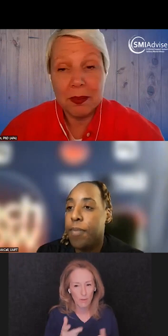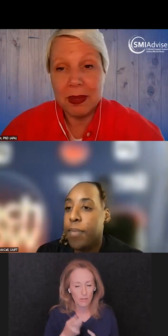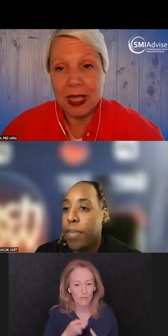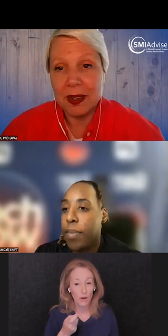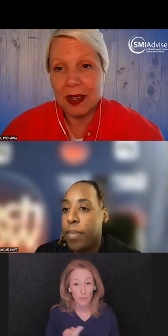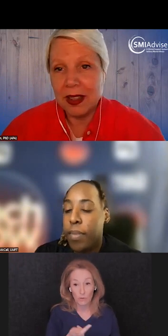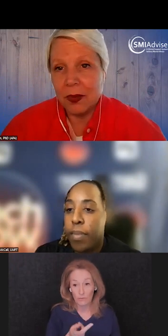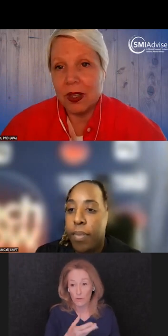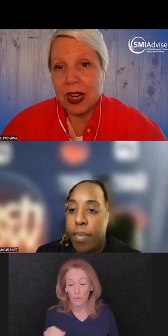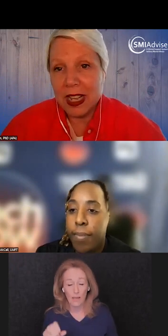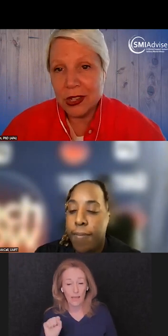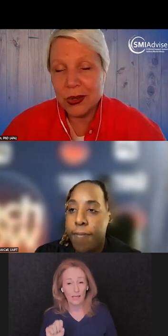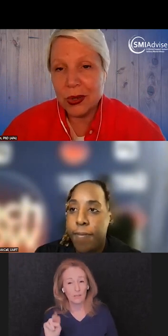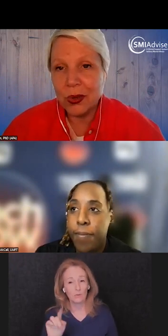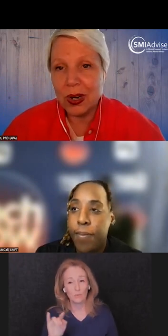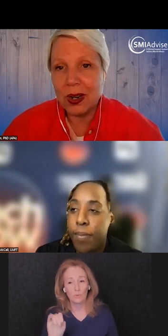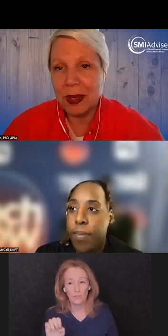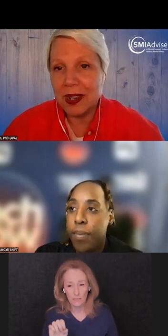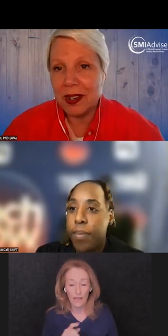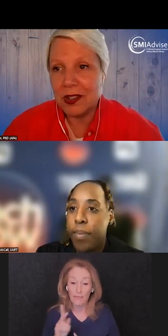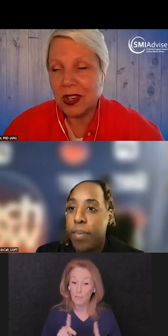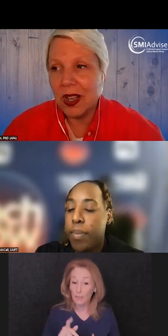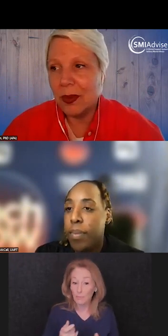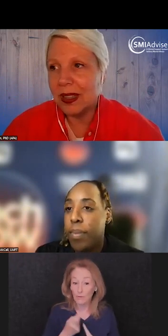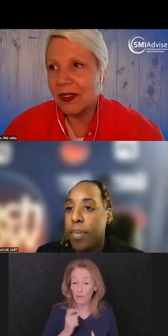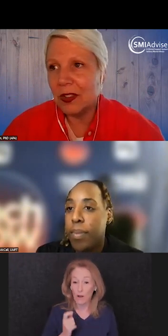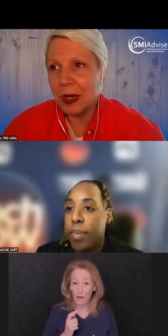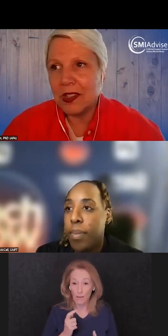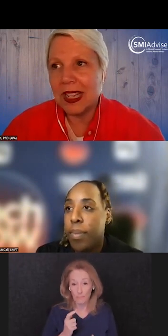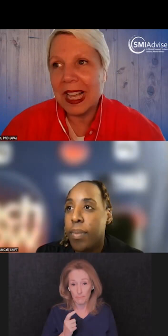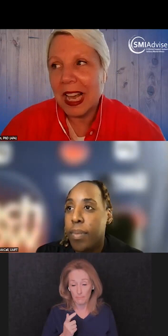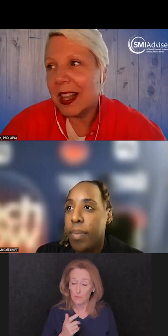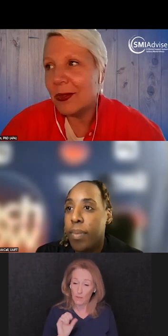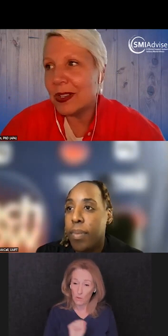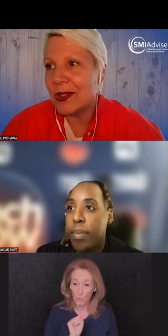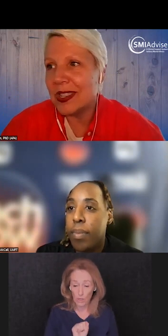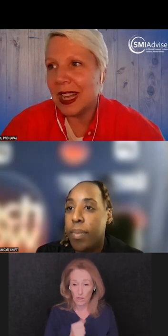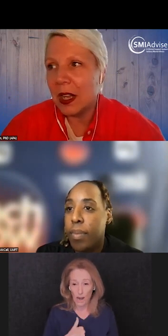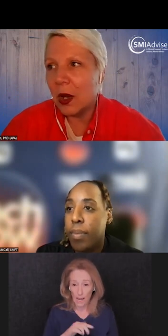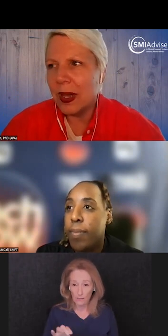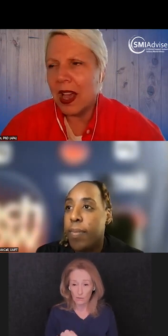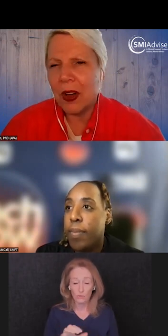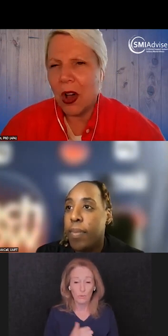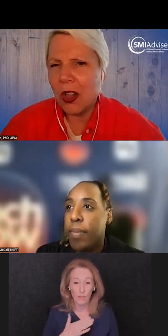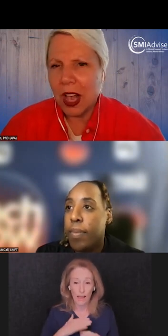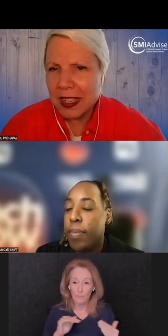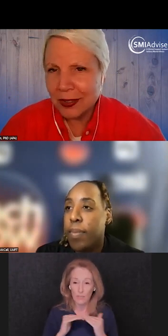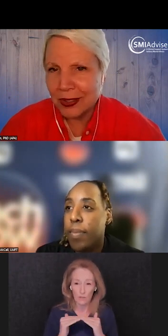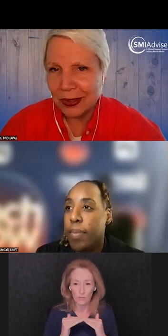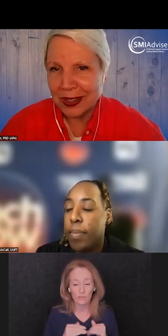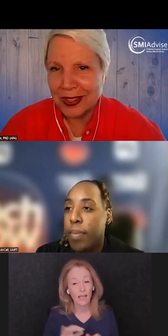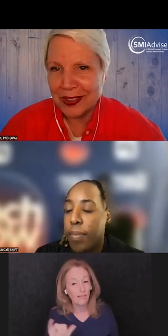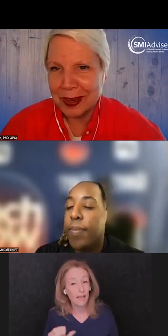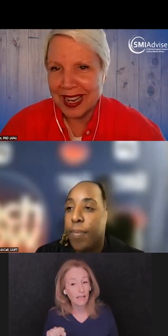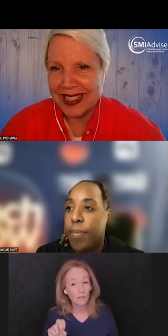people in the work that I do who are peers with lived experience. And like, I loved what Susie said, we have all kinds